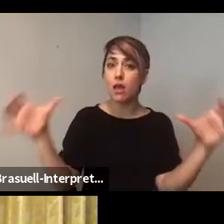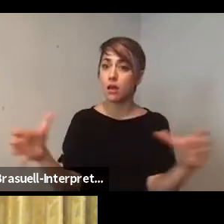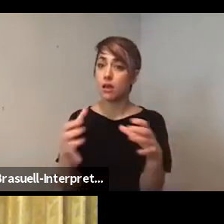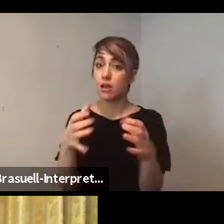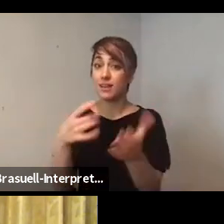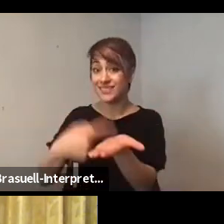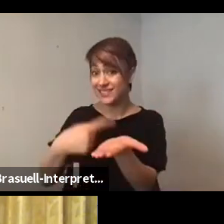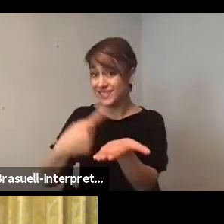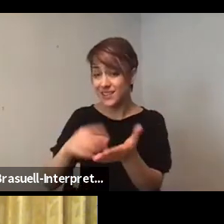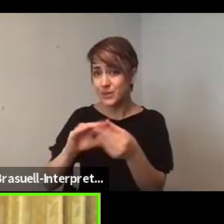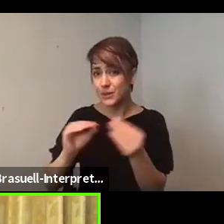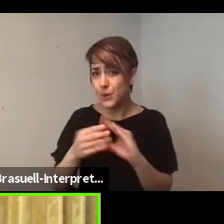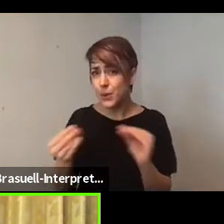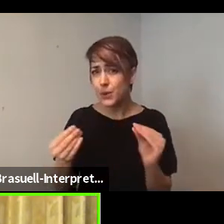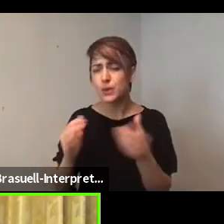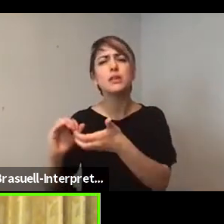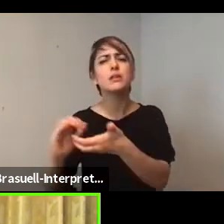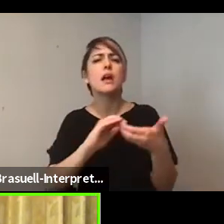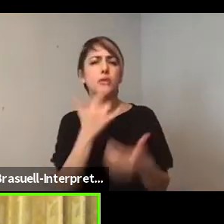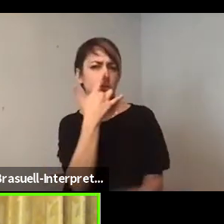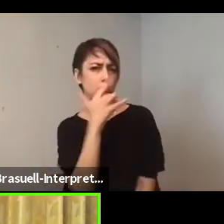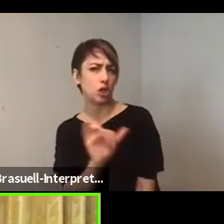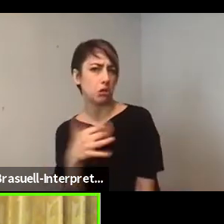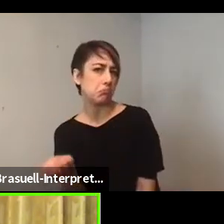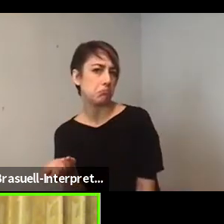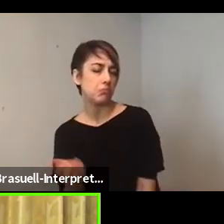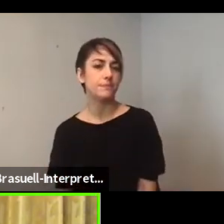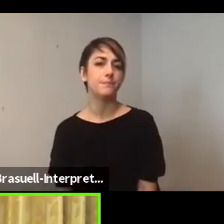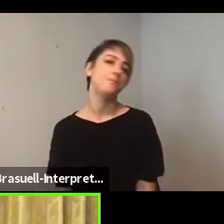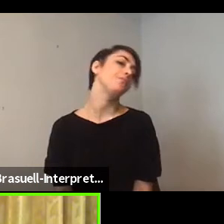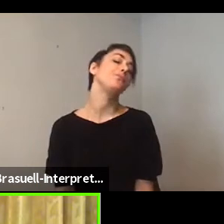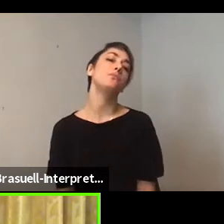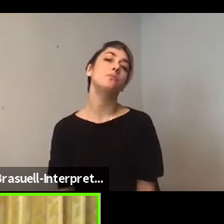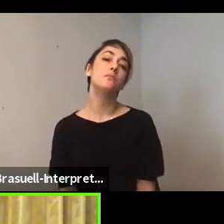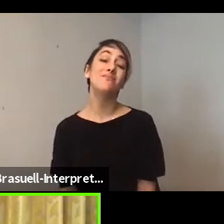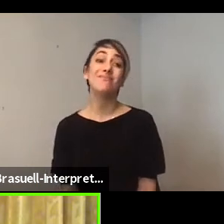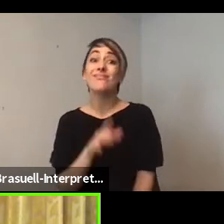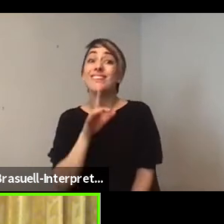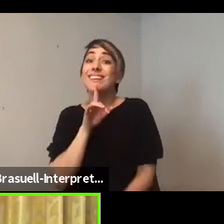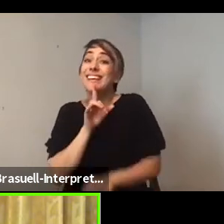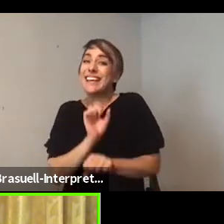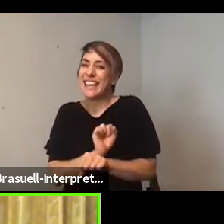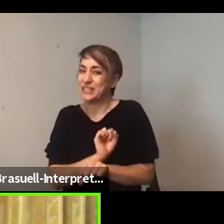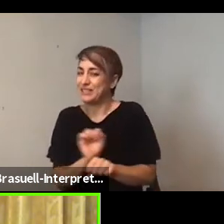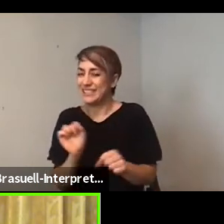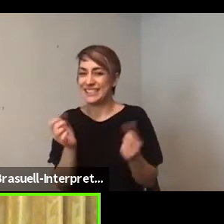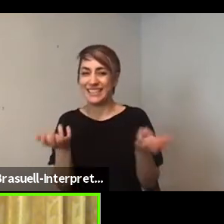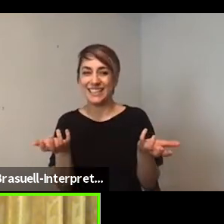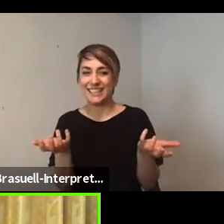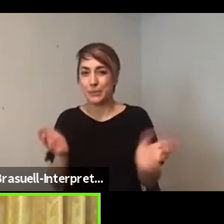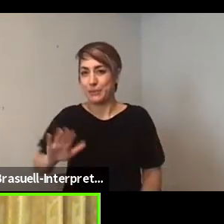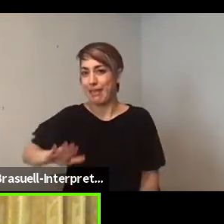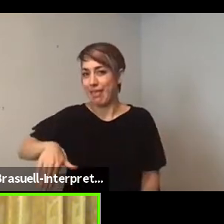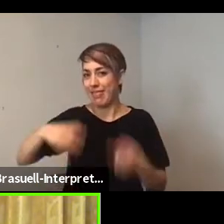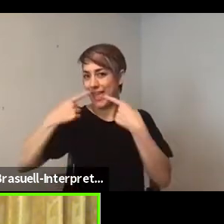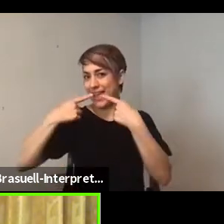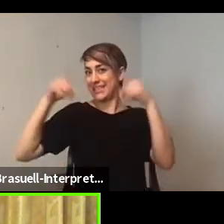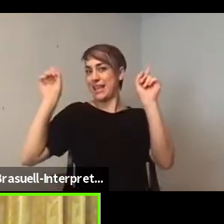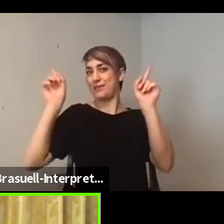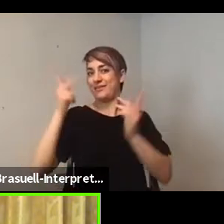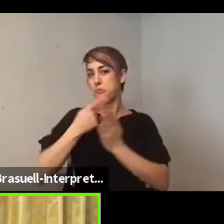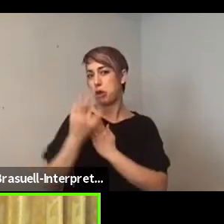work? Actually, we haven't released yet. We haven't announced the project